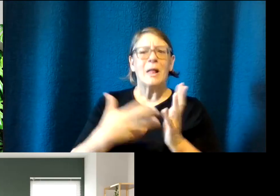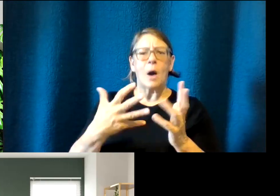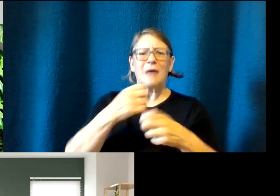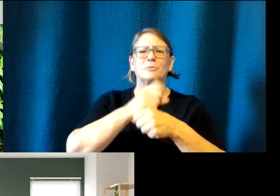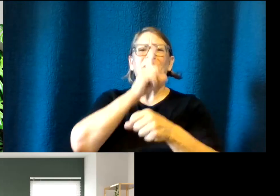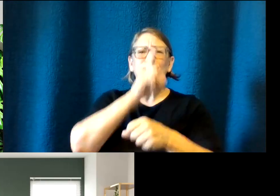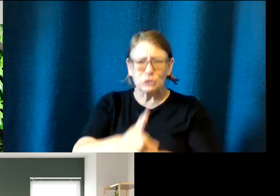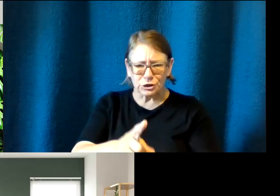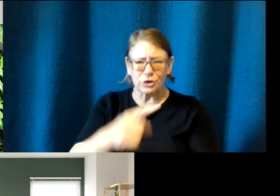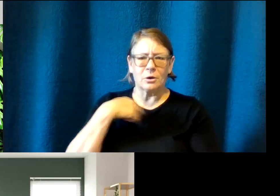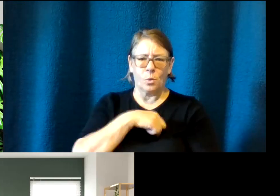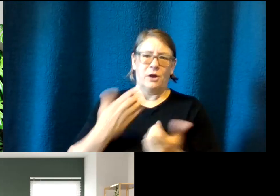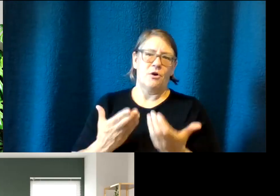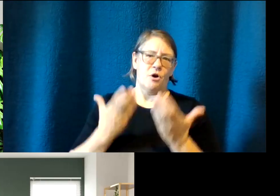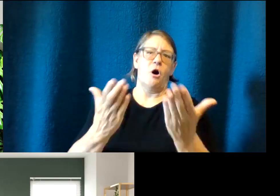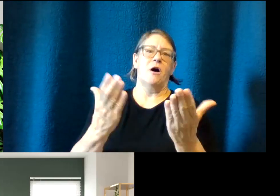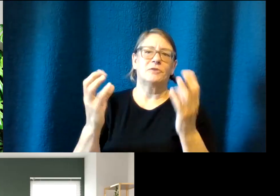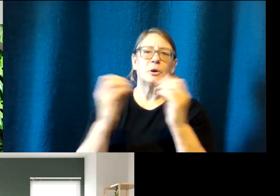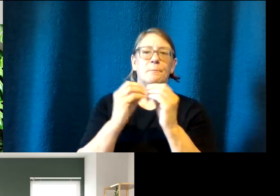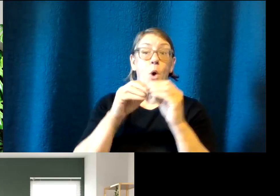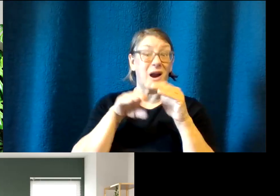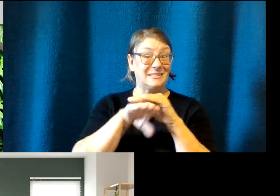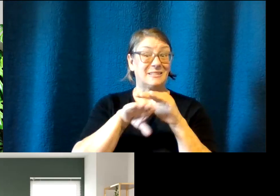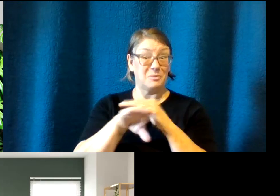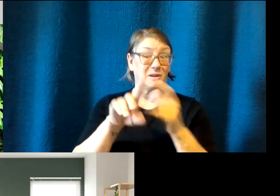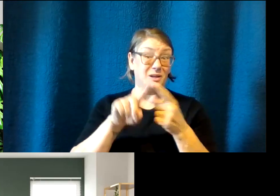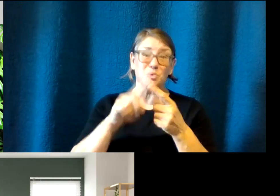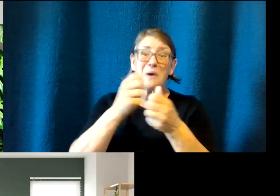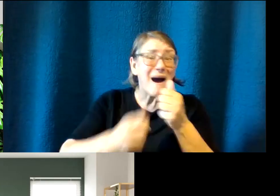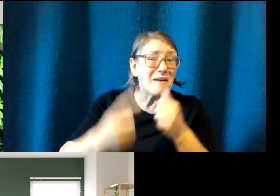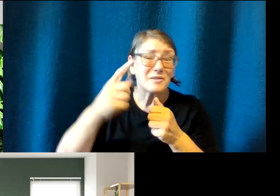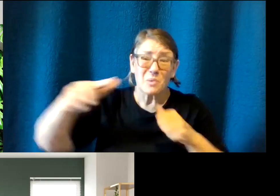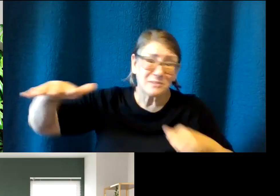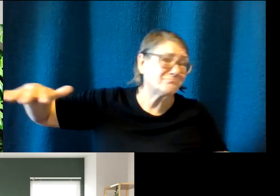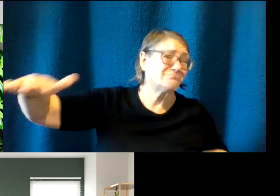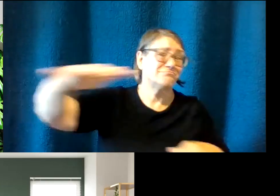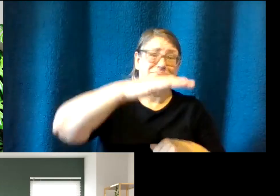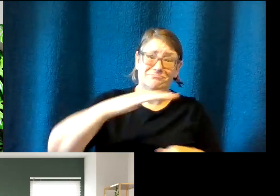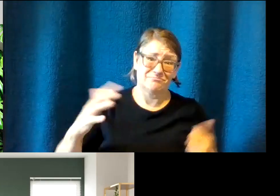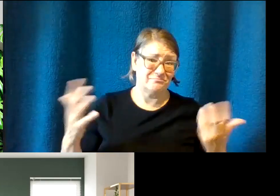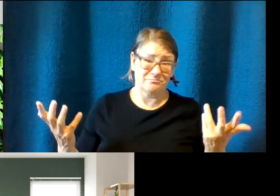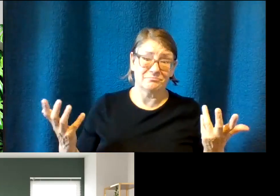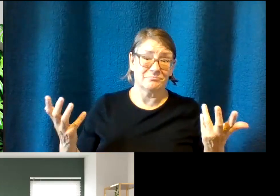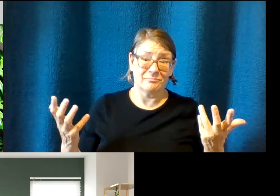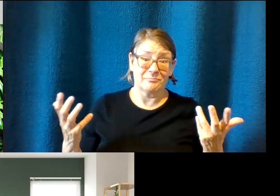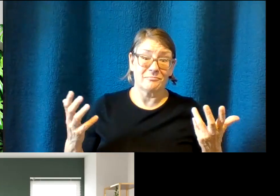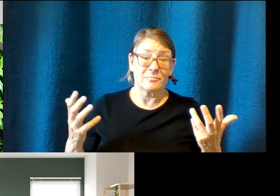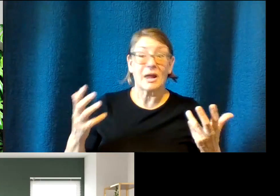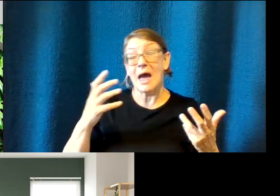we do offer more accessibility to everyone across the board. And on that